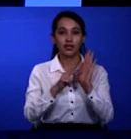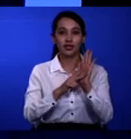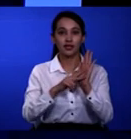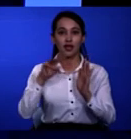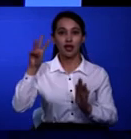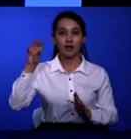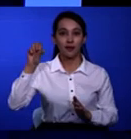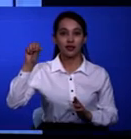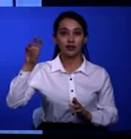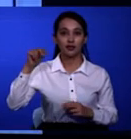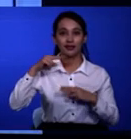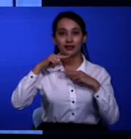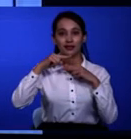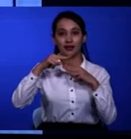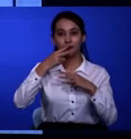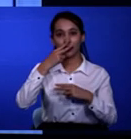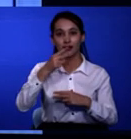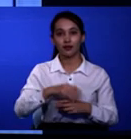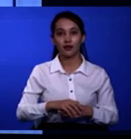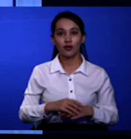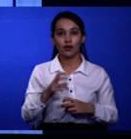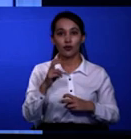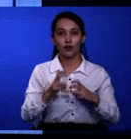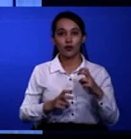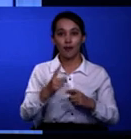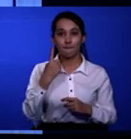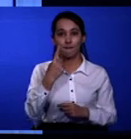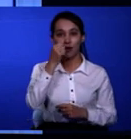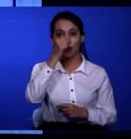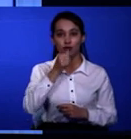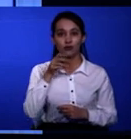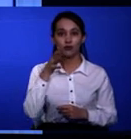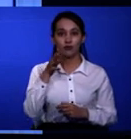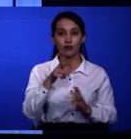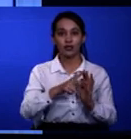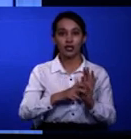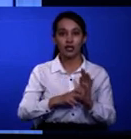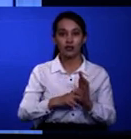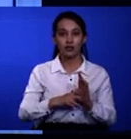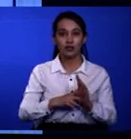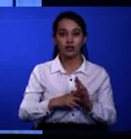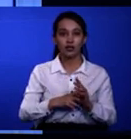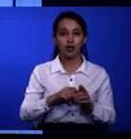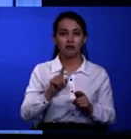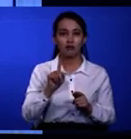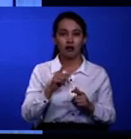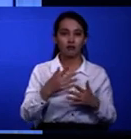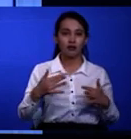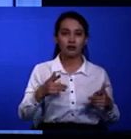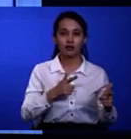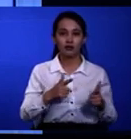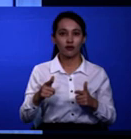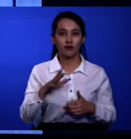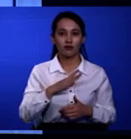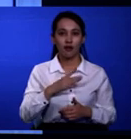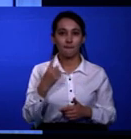8-masala. Diqqat qilamiz. Korxona bir oyda 4800 ta detal ishlab chiqardi.